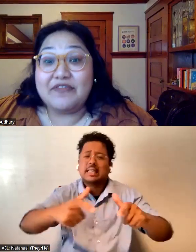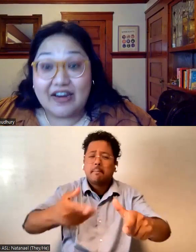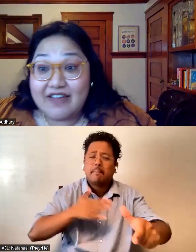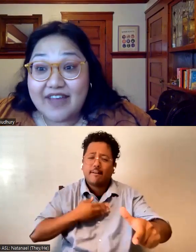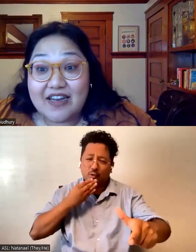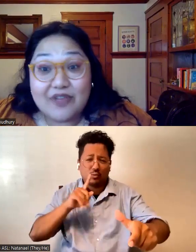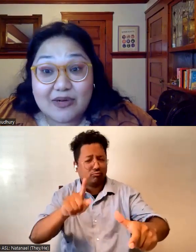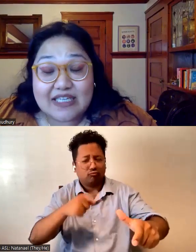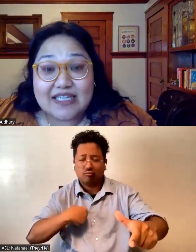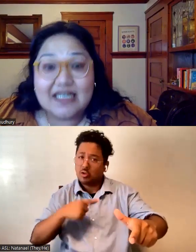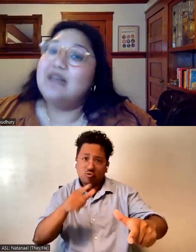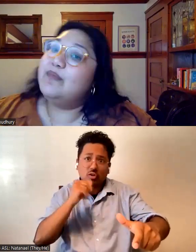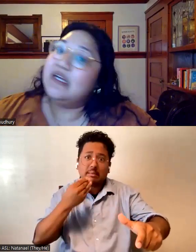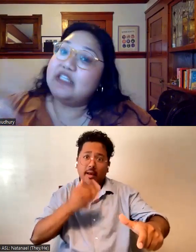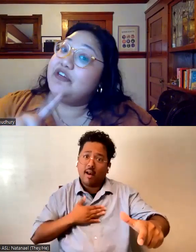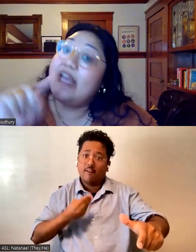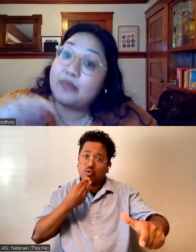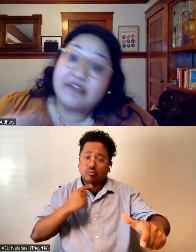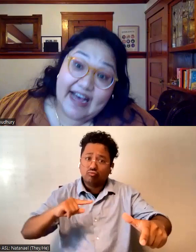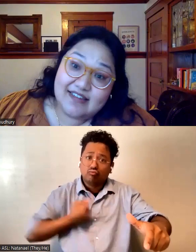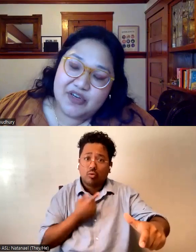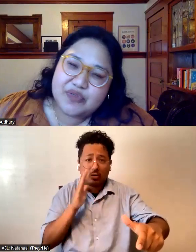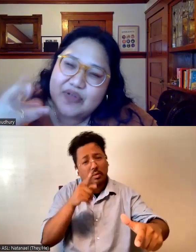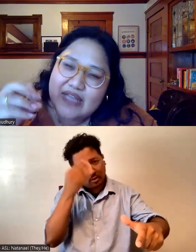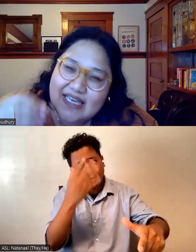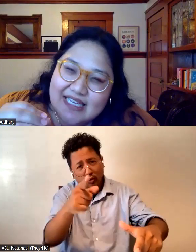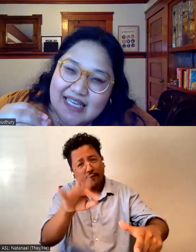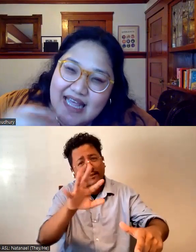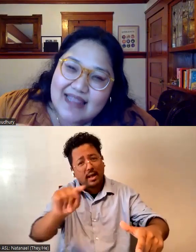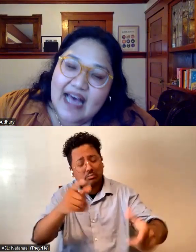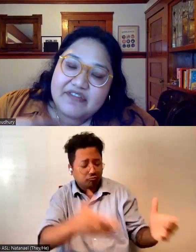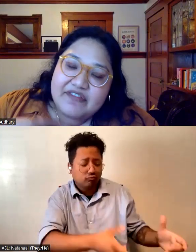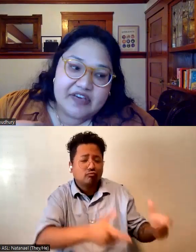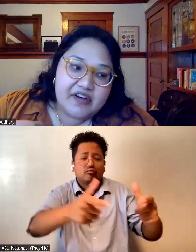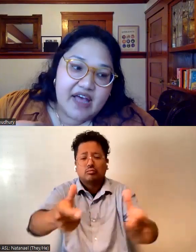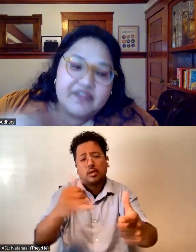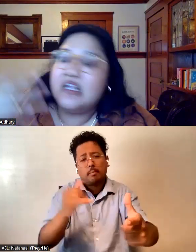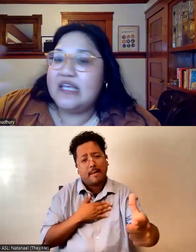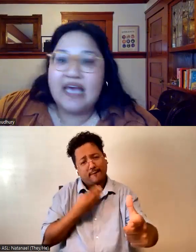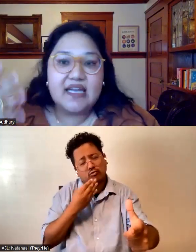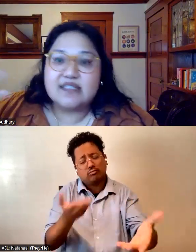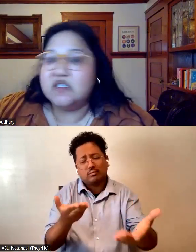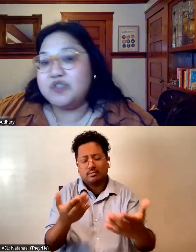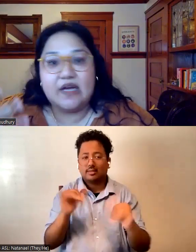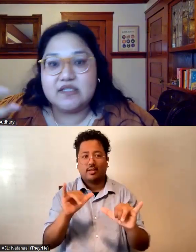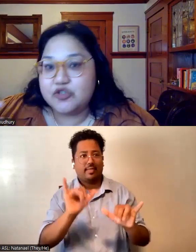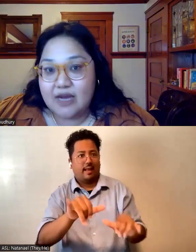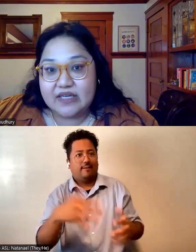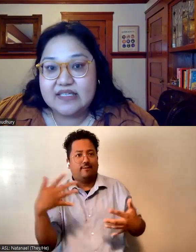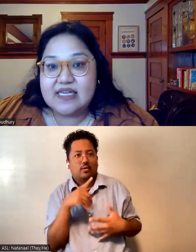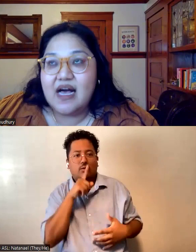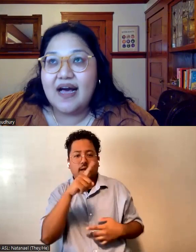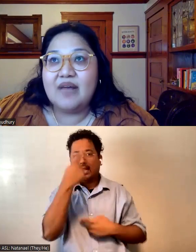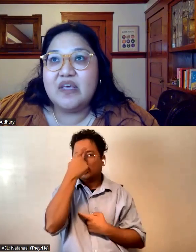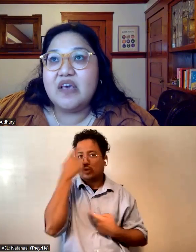my food. I'll be very offended if you don't eat, but you're getting real fat, so like, that fear, I feel, again, it's this response to